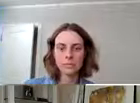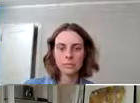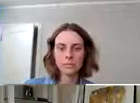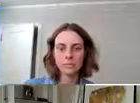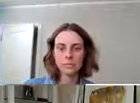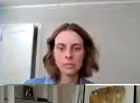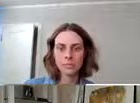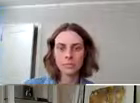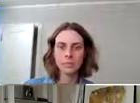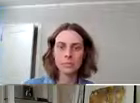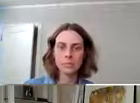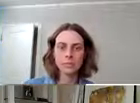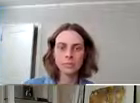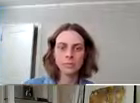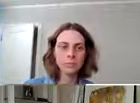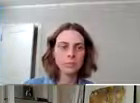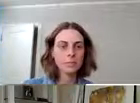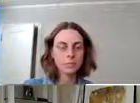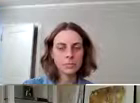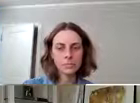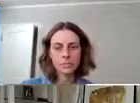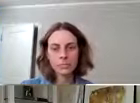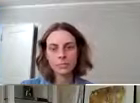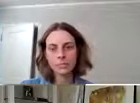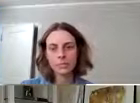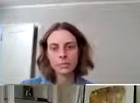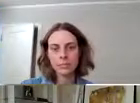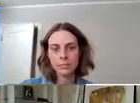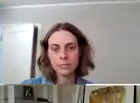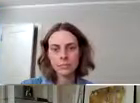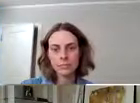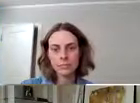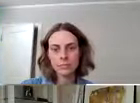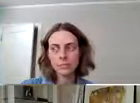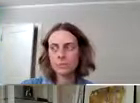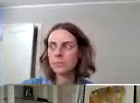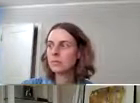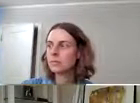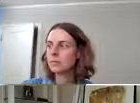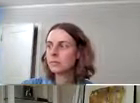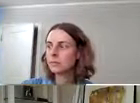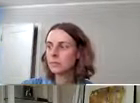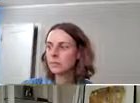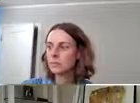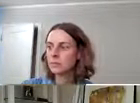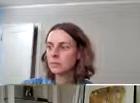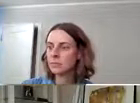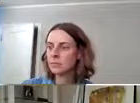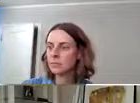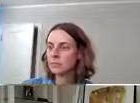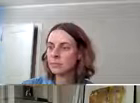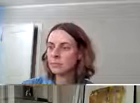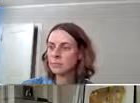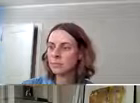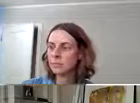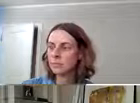south of urban West Palm Beach, you can have an even rarer experience at Panther Ridge, the brainchild of Julie Behrens, who